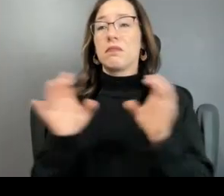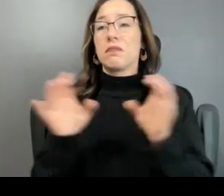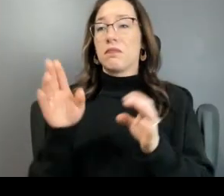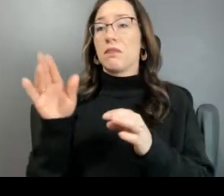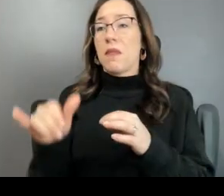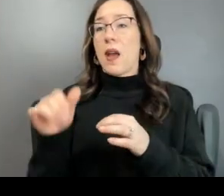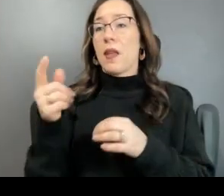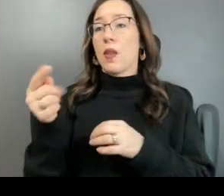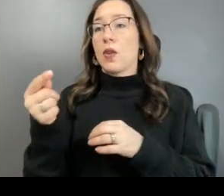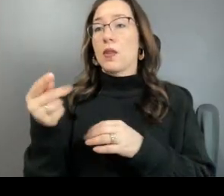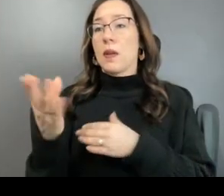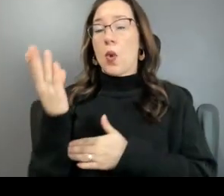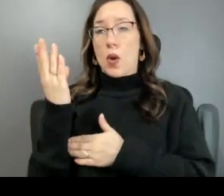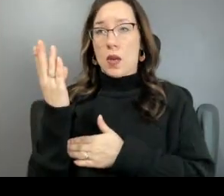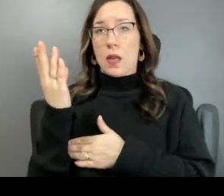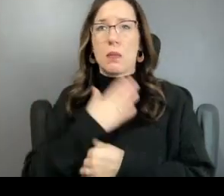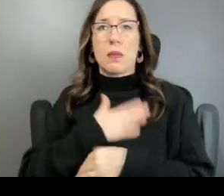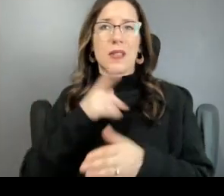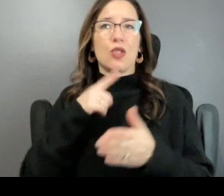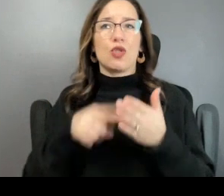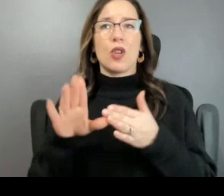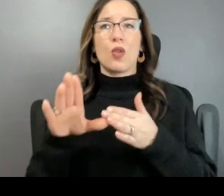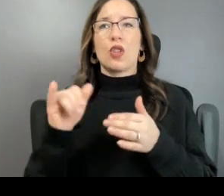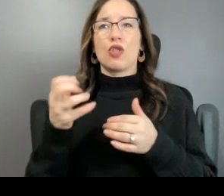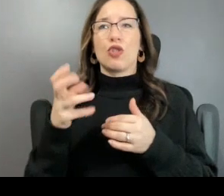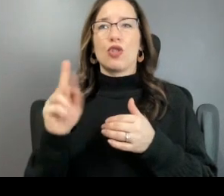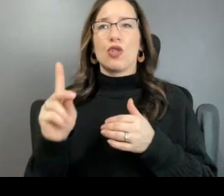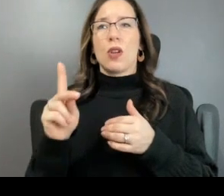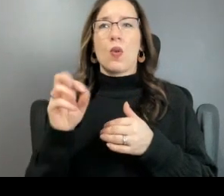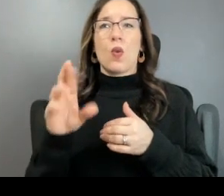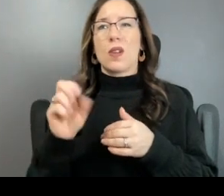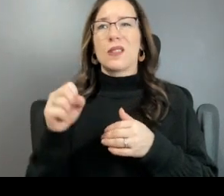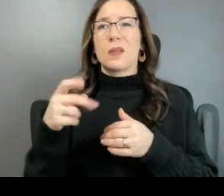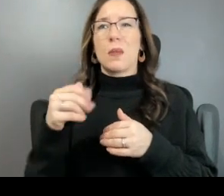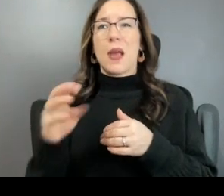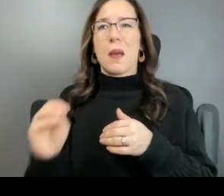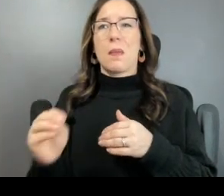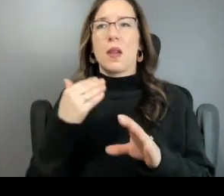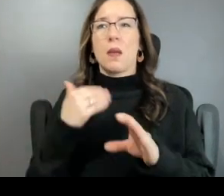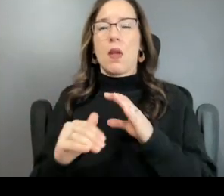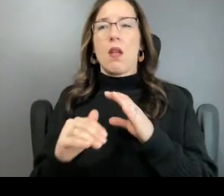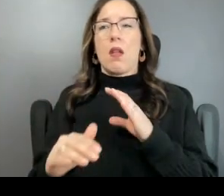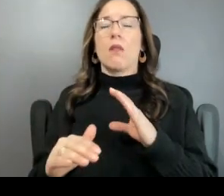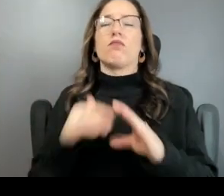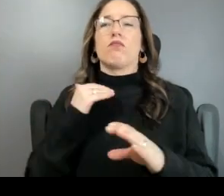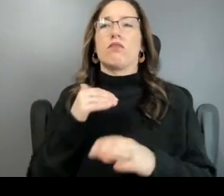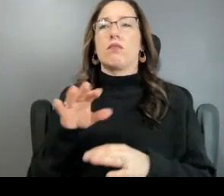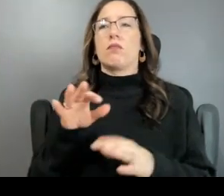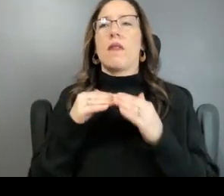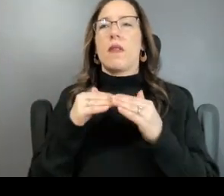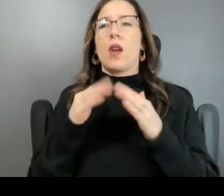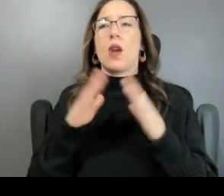Thursday morning, please check your junk or spam email and email us at